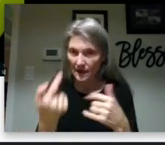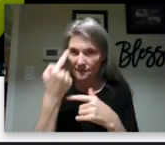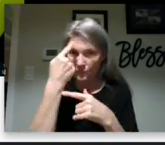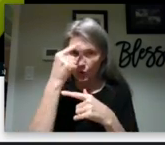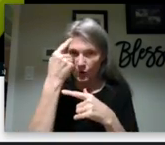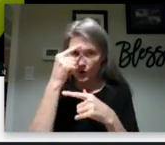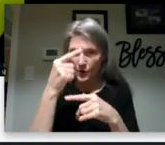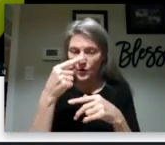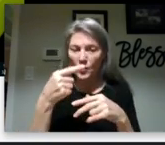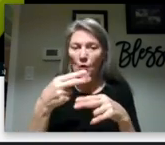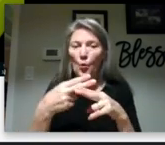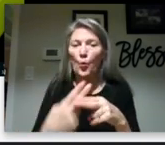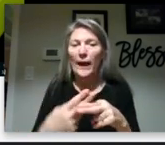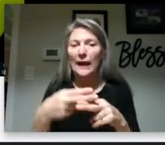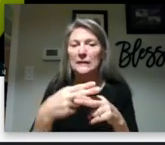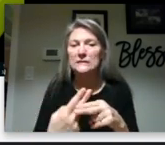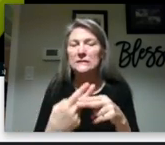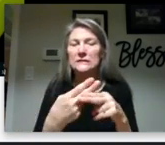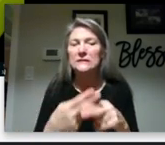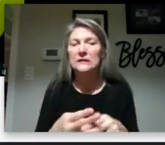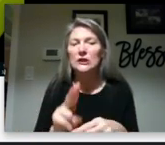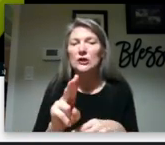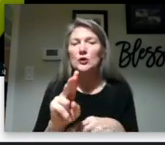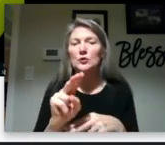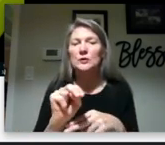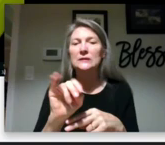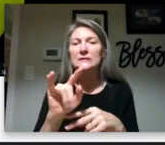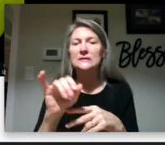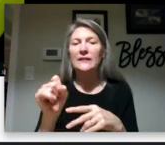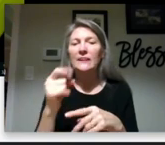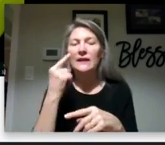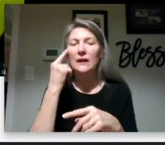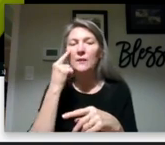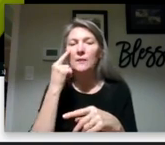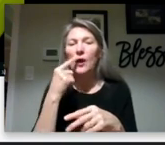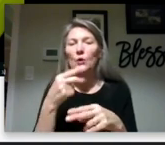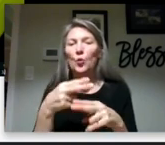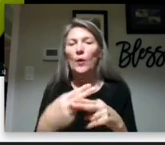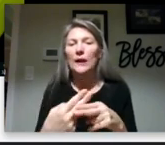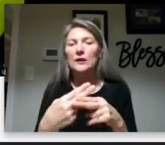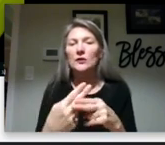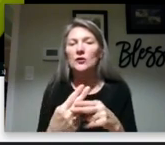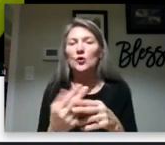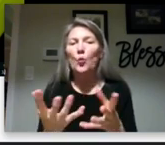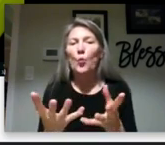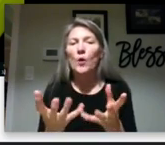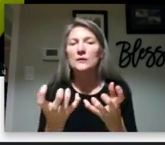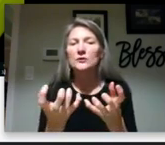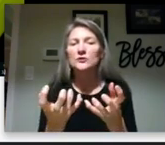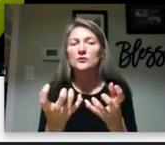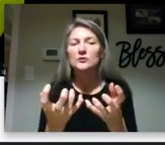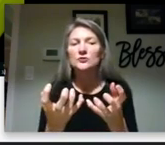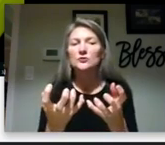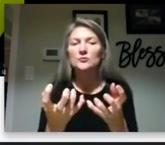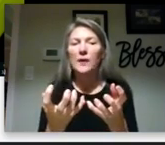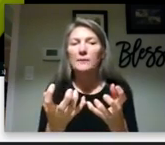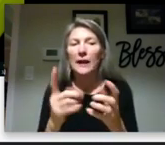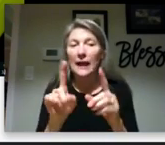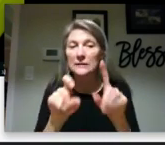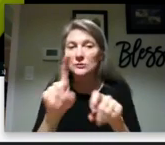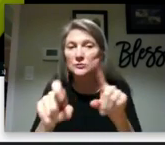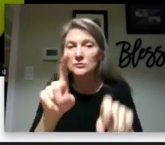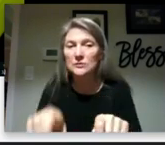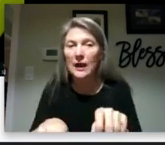our customary units, thinking about weight. You're going to be asked to find how